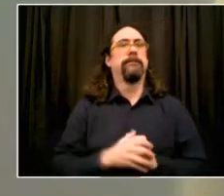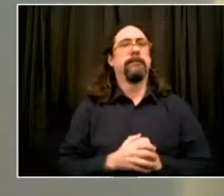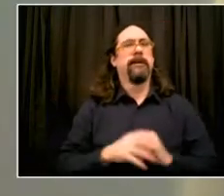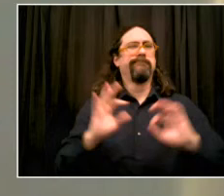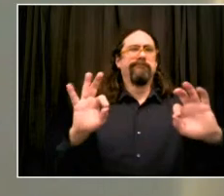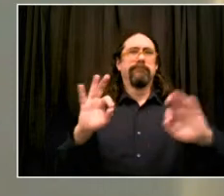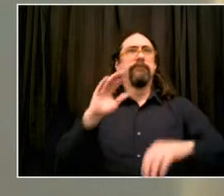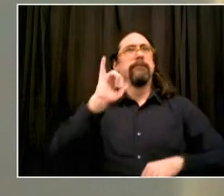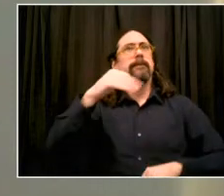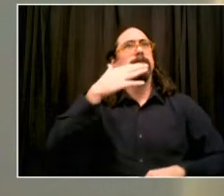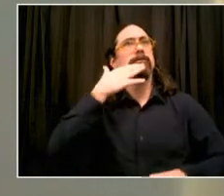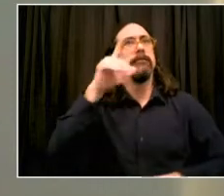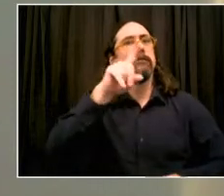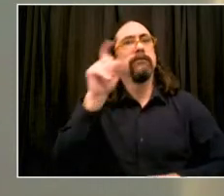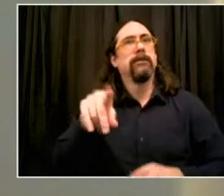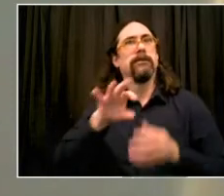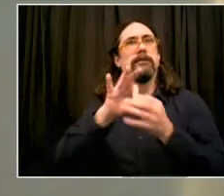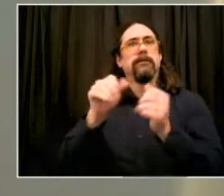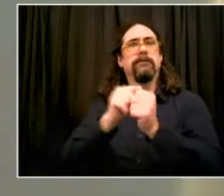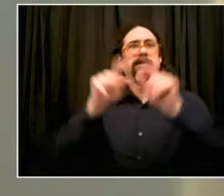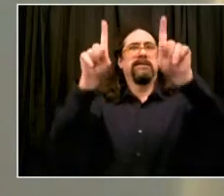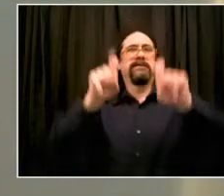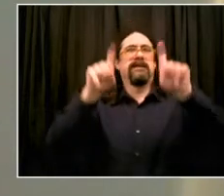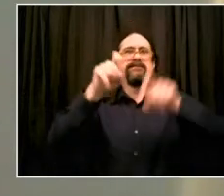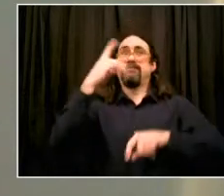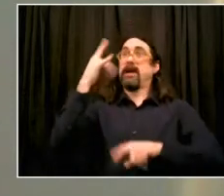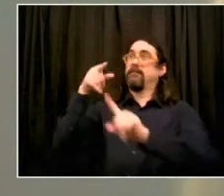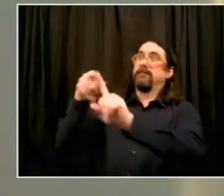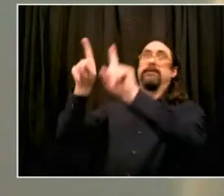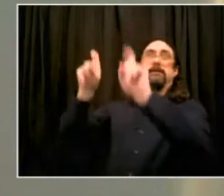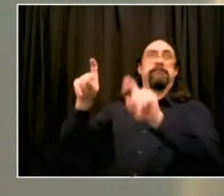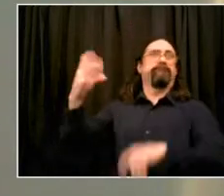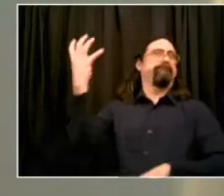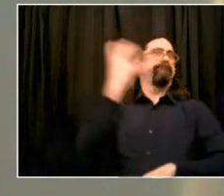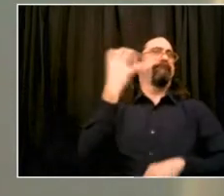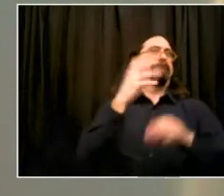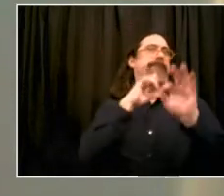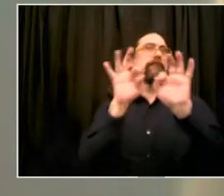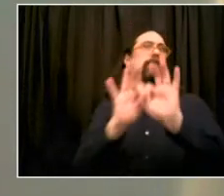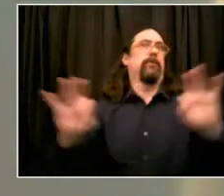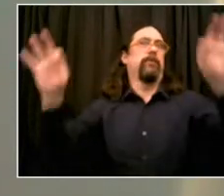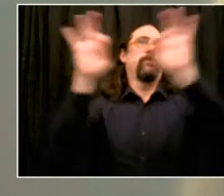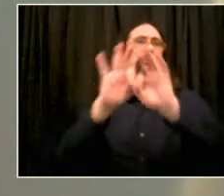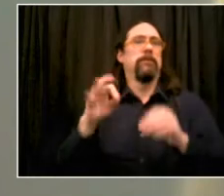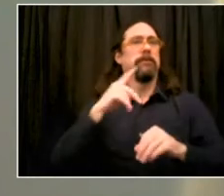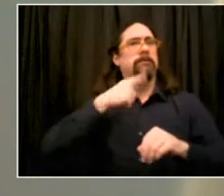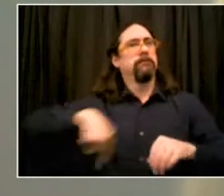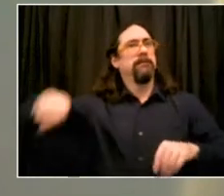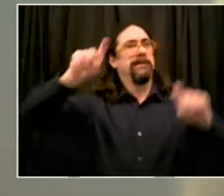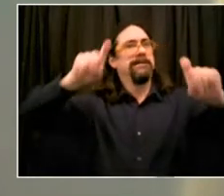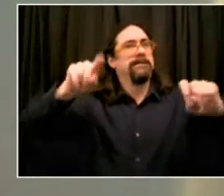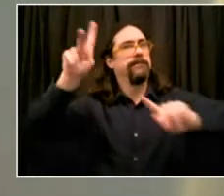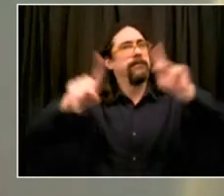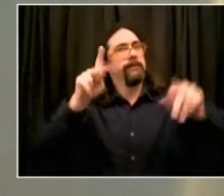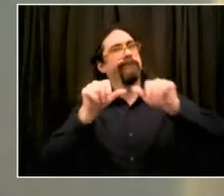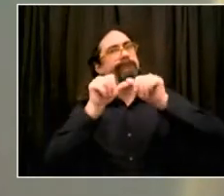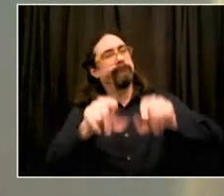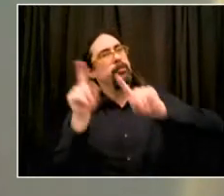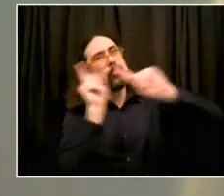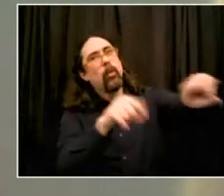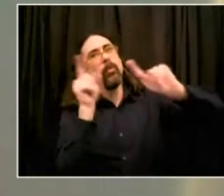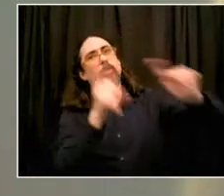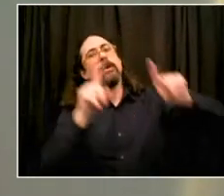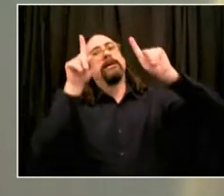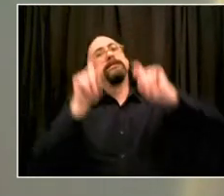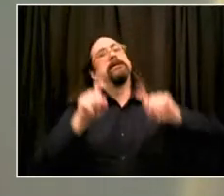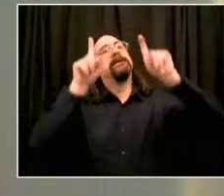we strongly advise people to continue to get tested regularly. To get to your question, we are absolutely committed to making